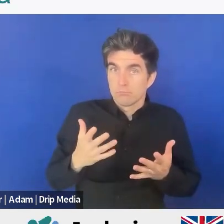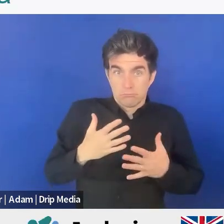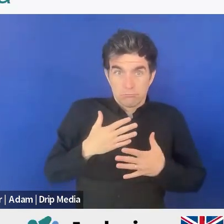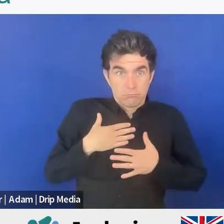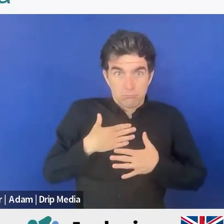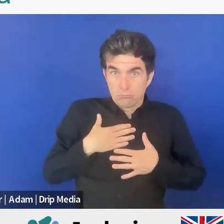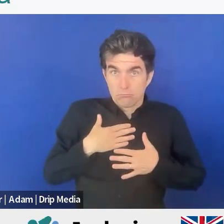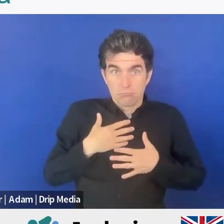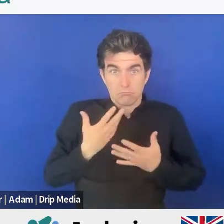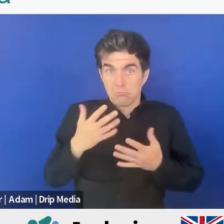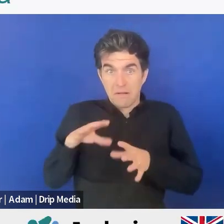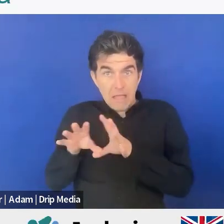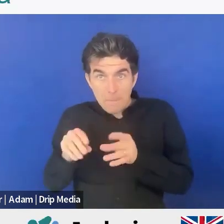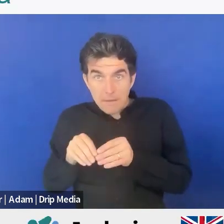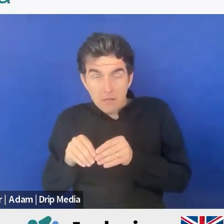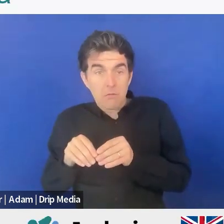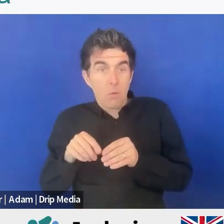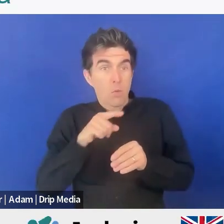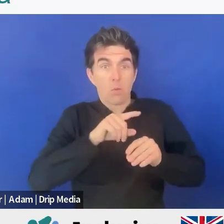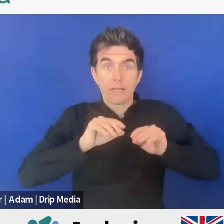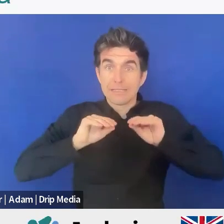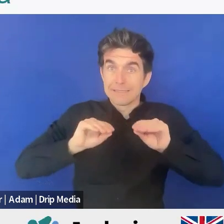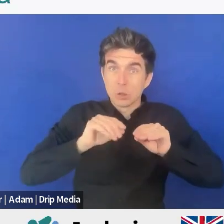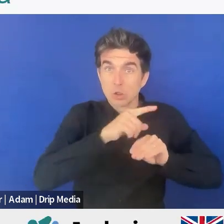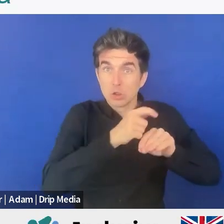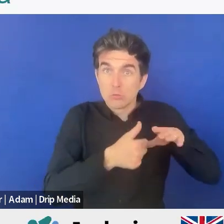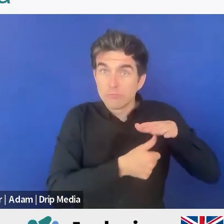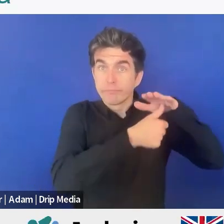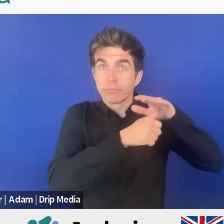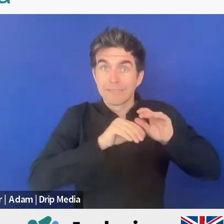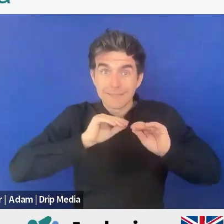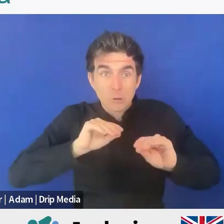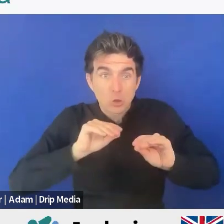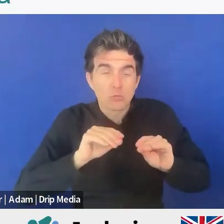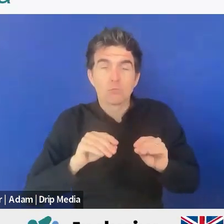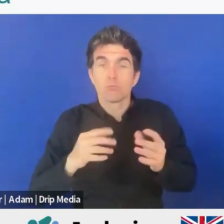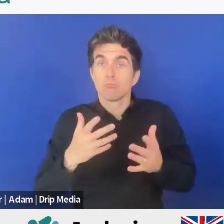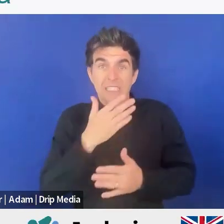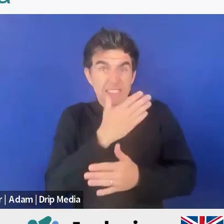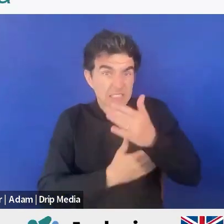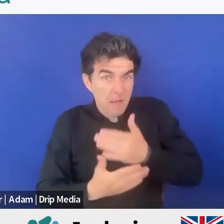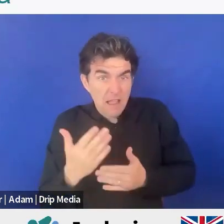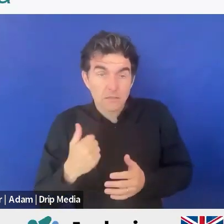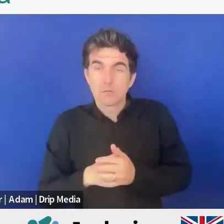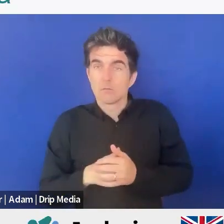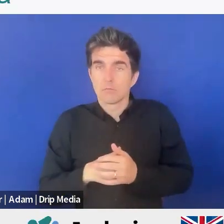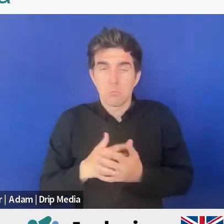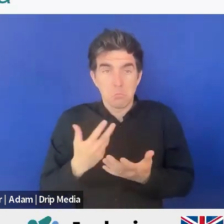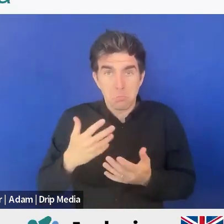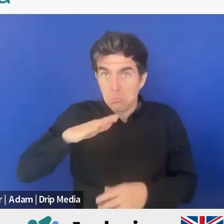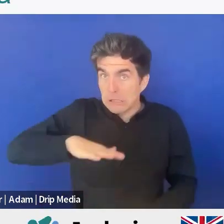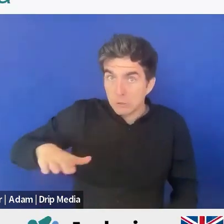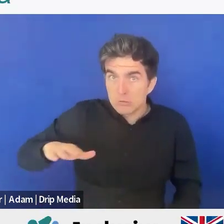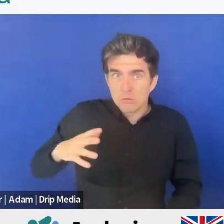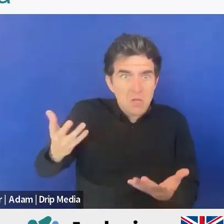about the disability or the condition of the parents or the children, as well as um,